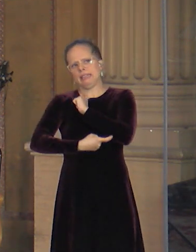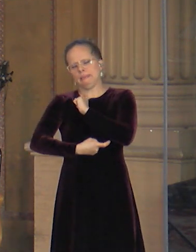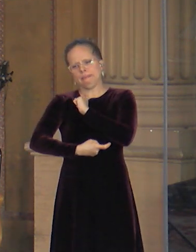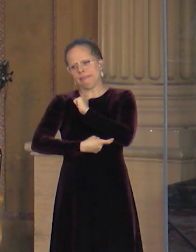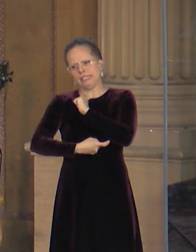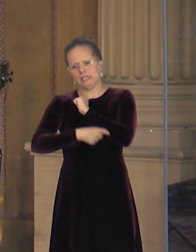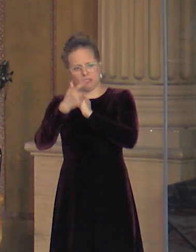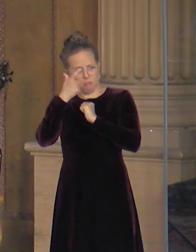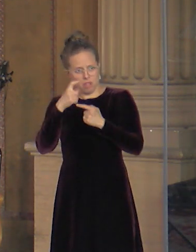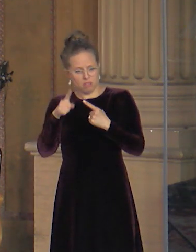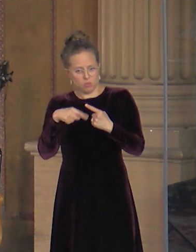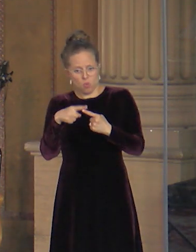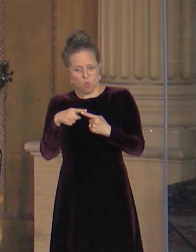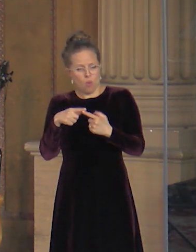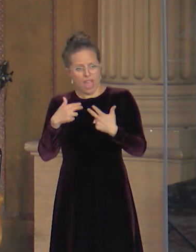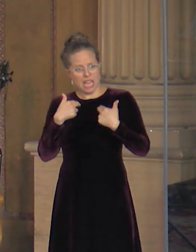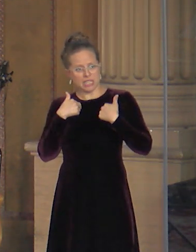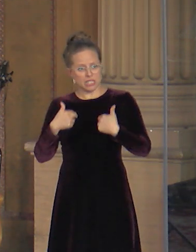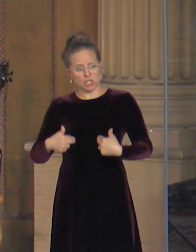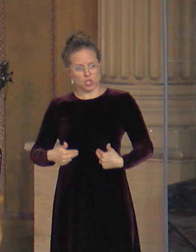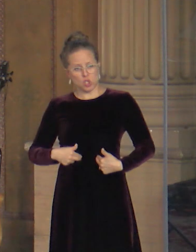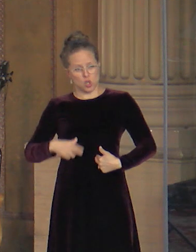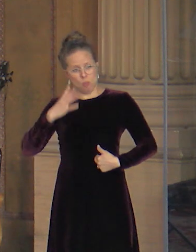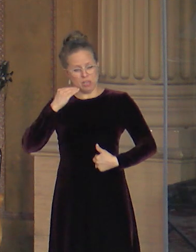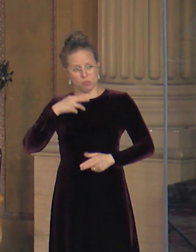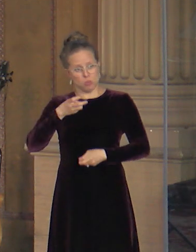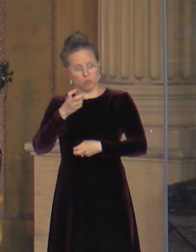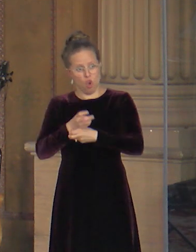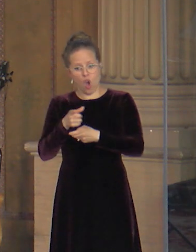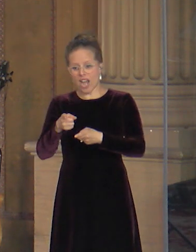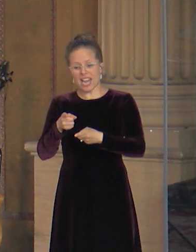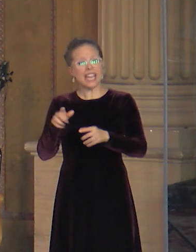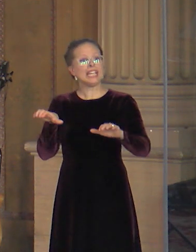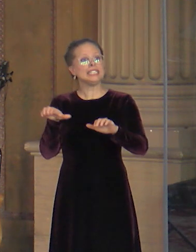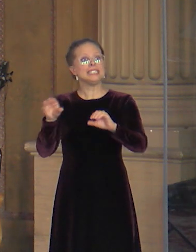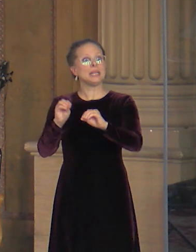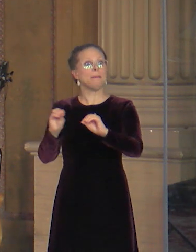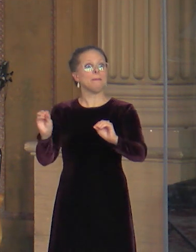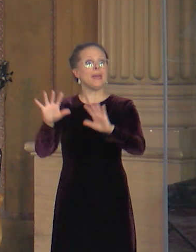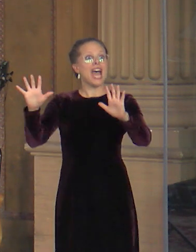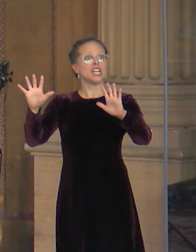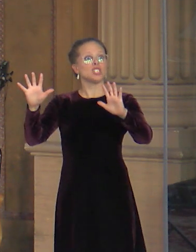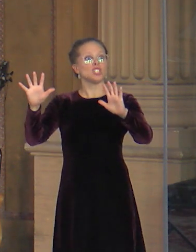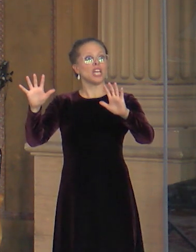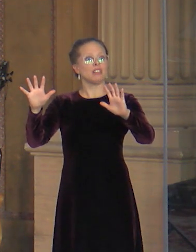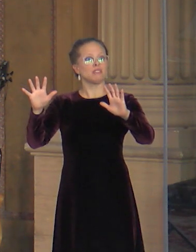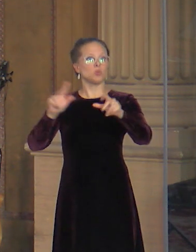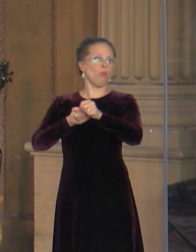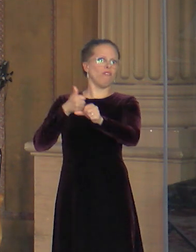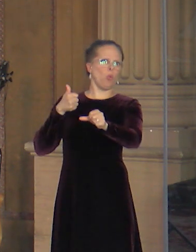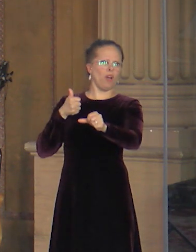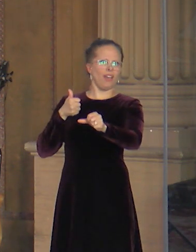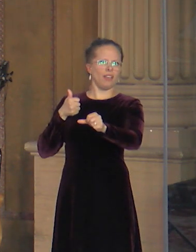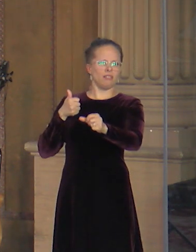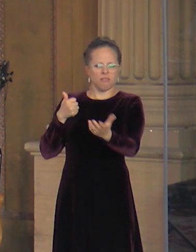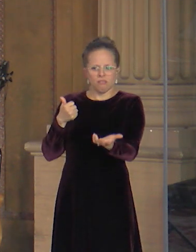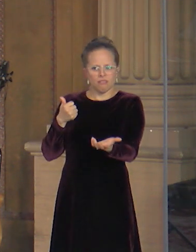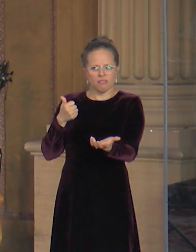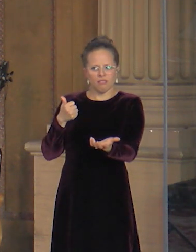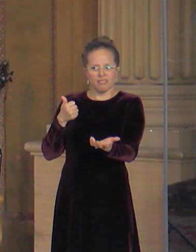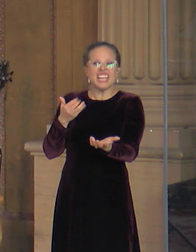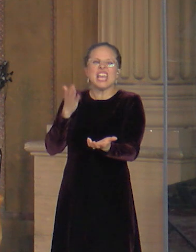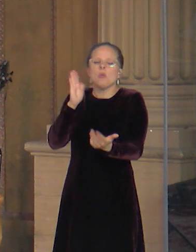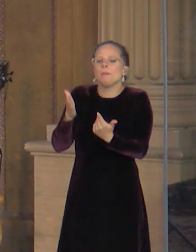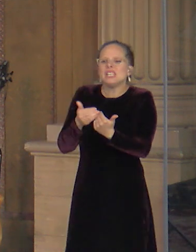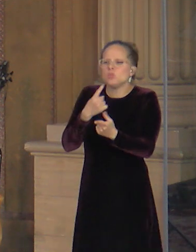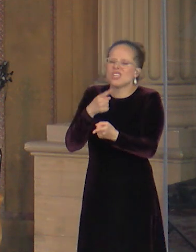hard to be human he just did some God magic and he got out of that situation and if that were the case we'd be able to say well he doesn't really understand